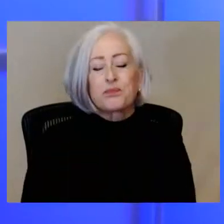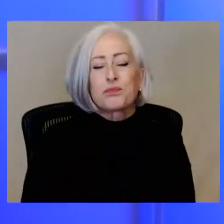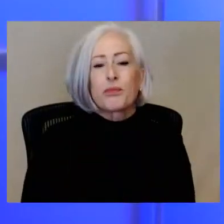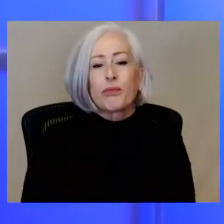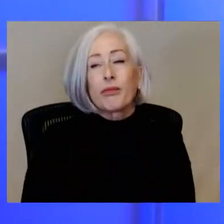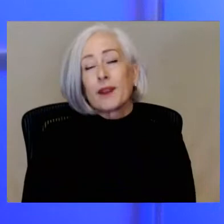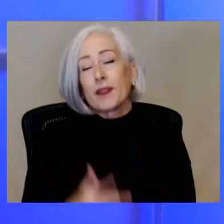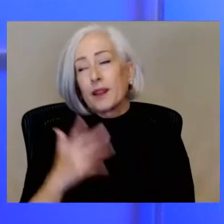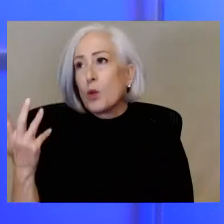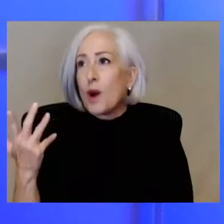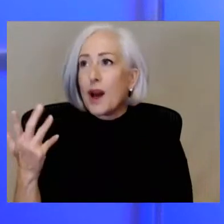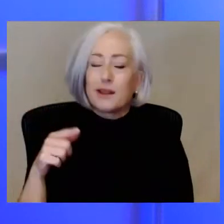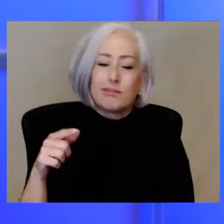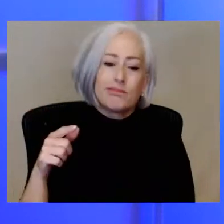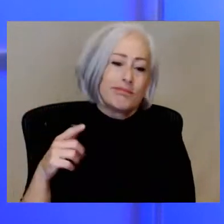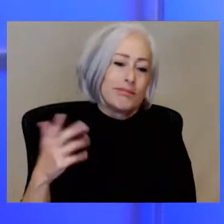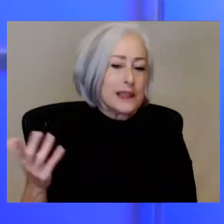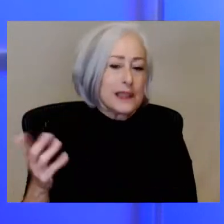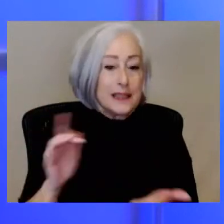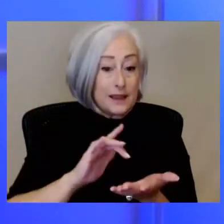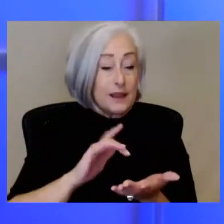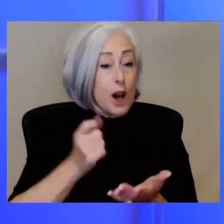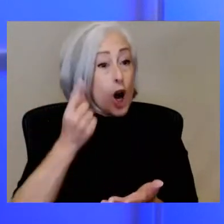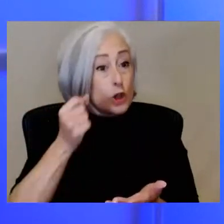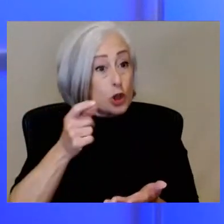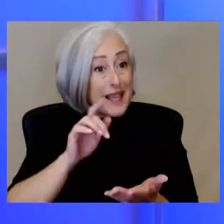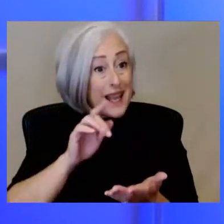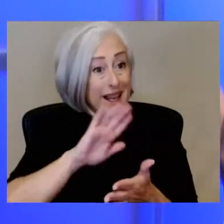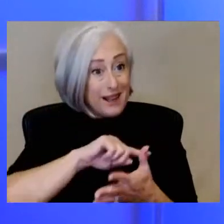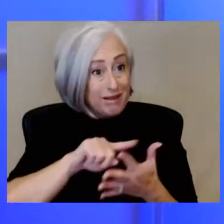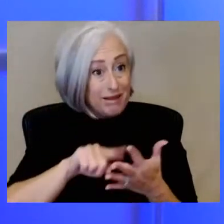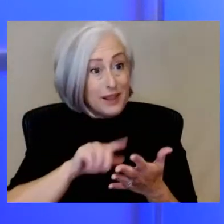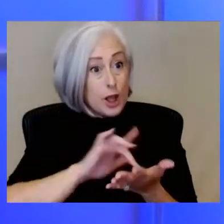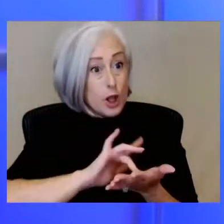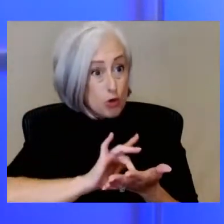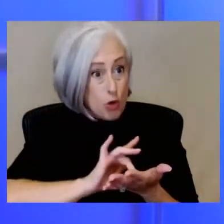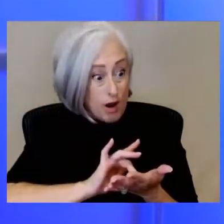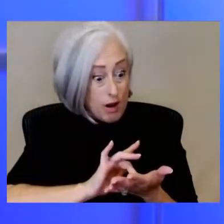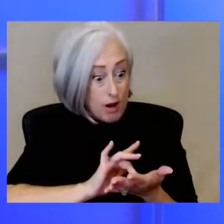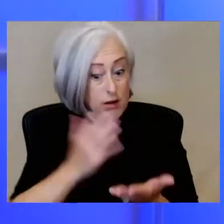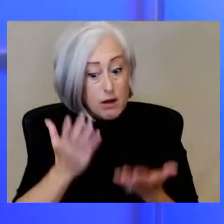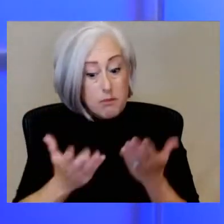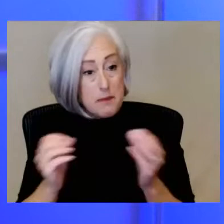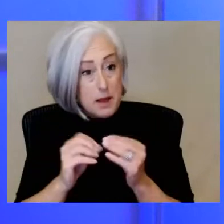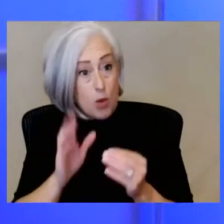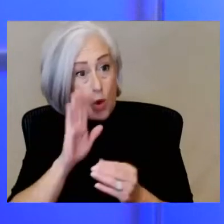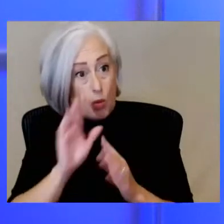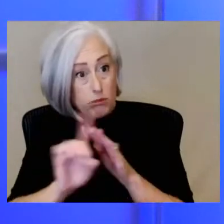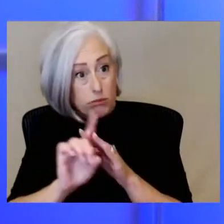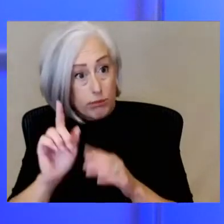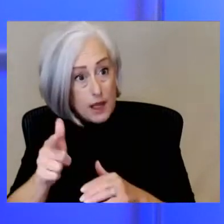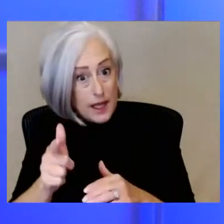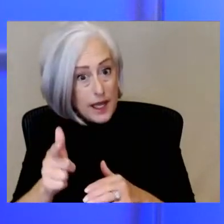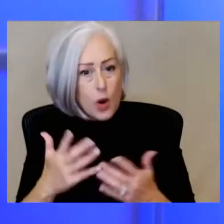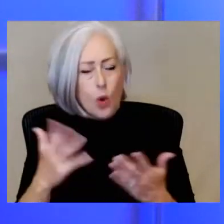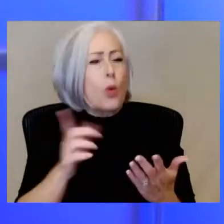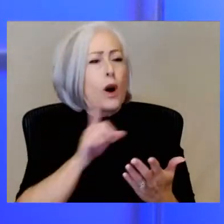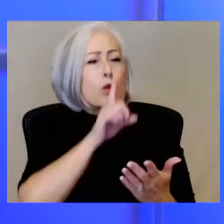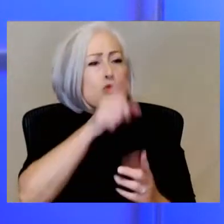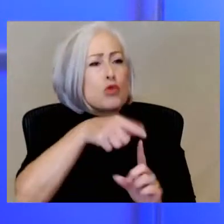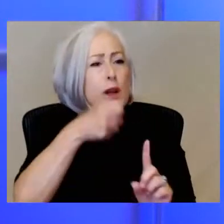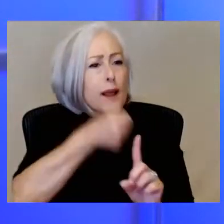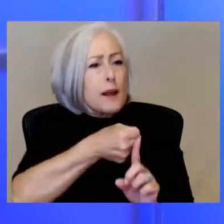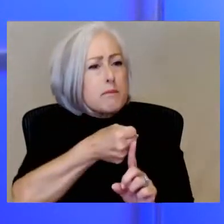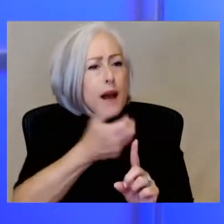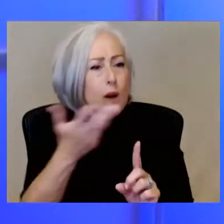These drugs, understanding these drugs that are, or this drug now, and there may be more to come, is what's its true impact, in